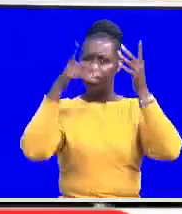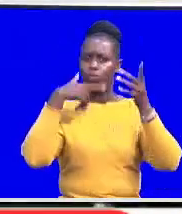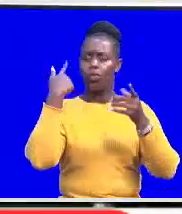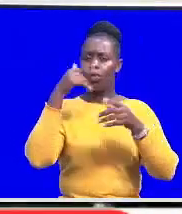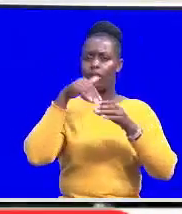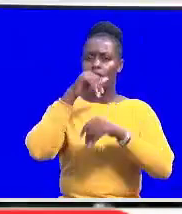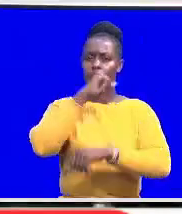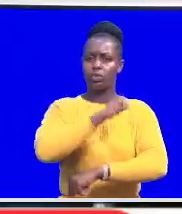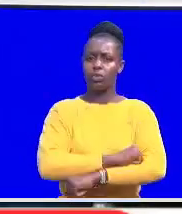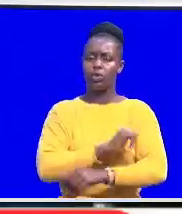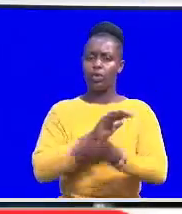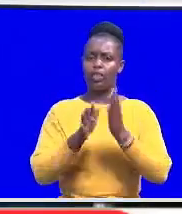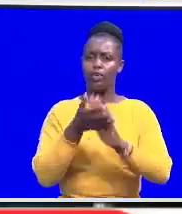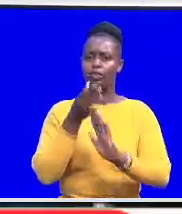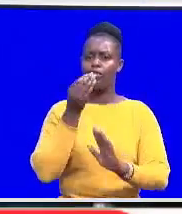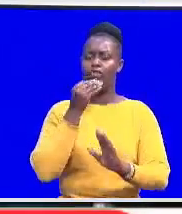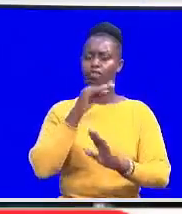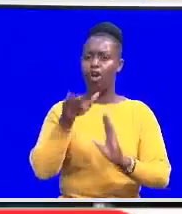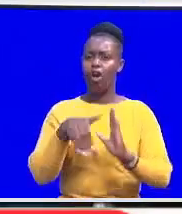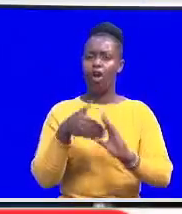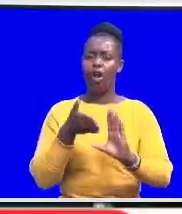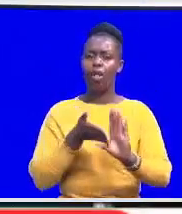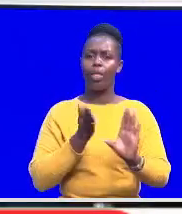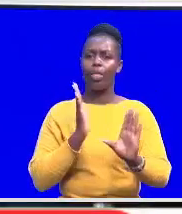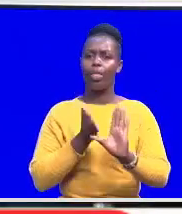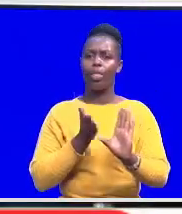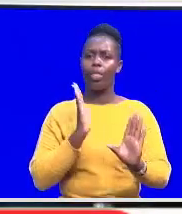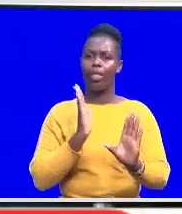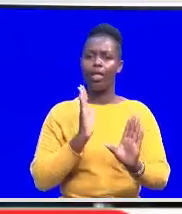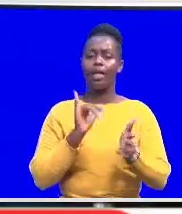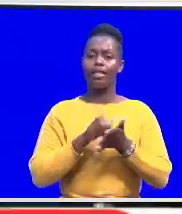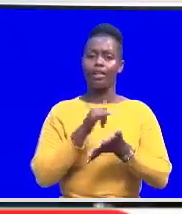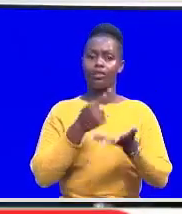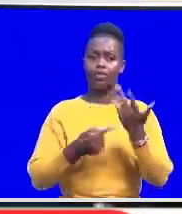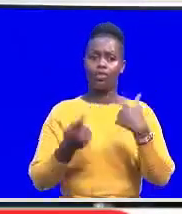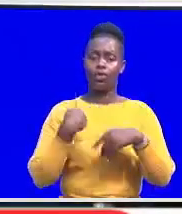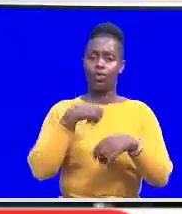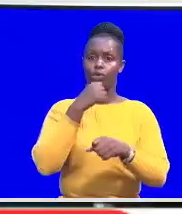That is what will put children in school in banded front areas.